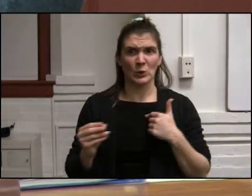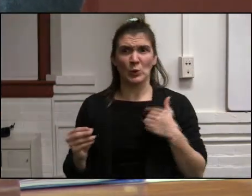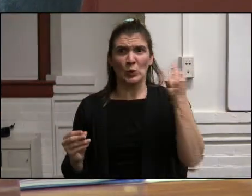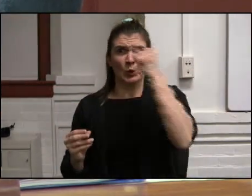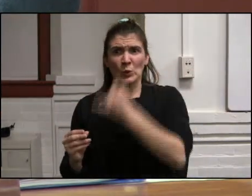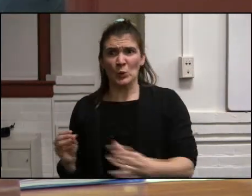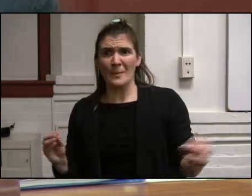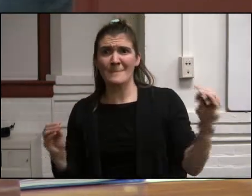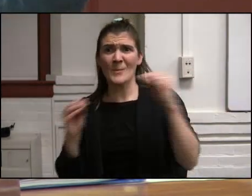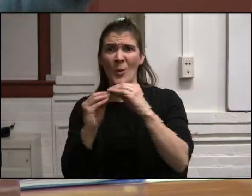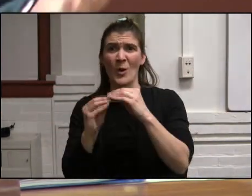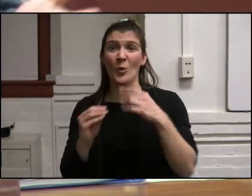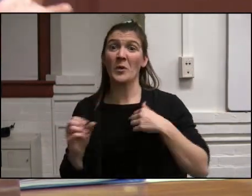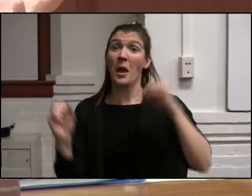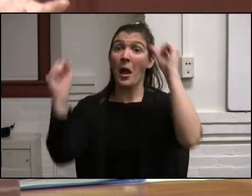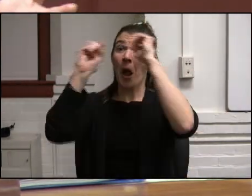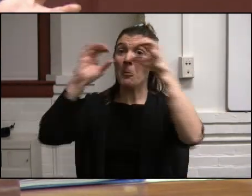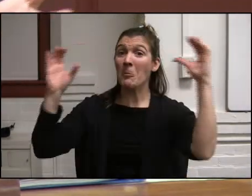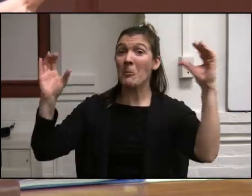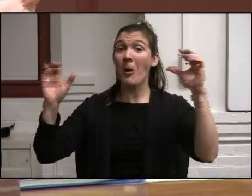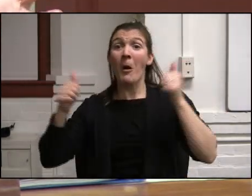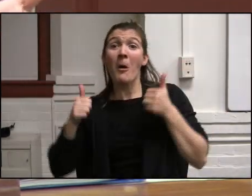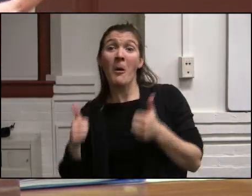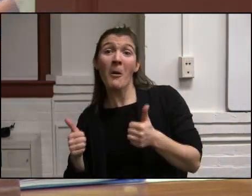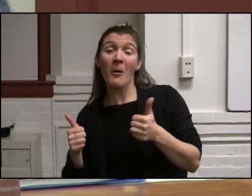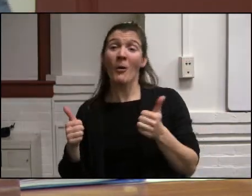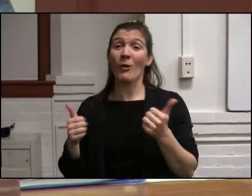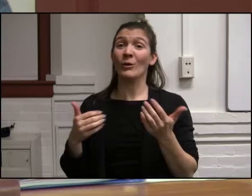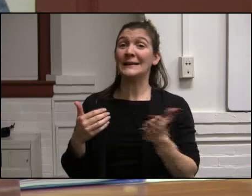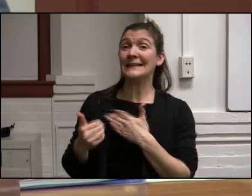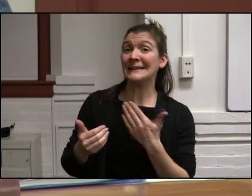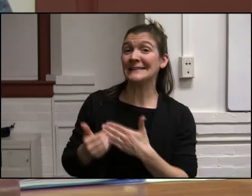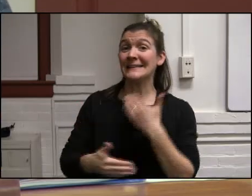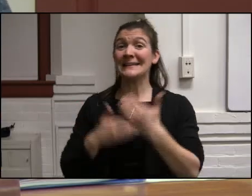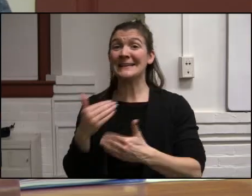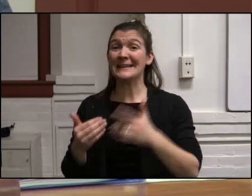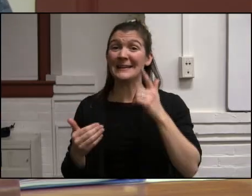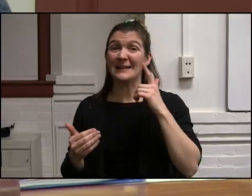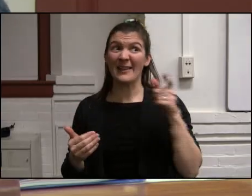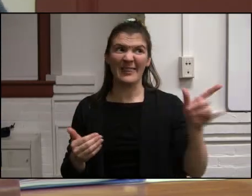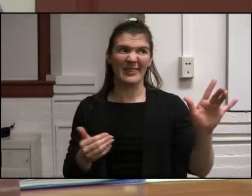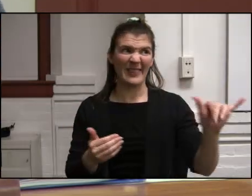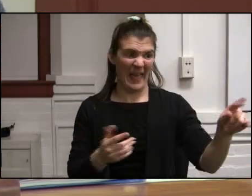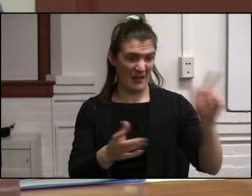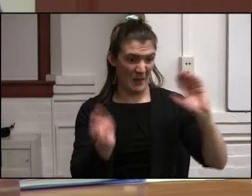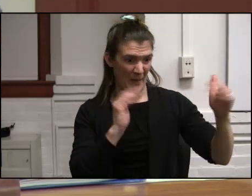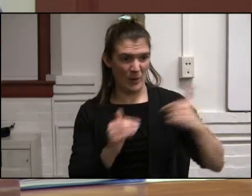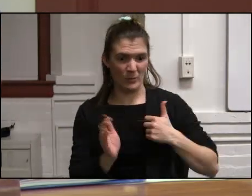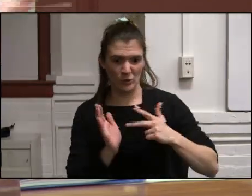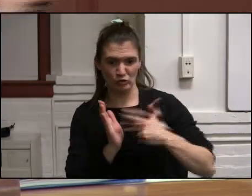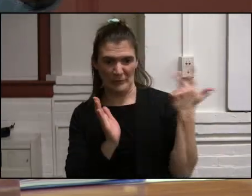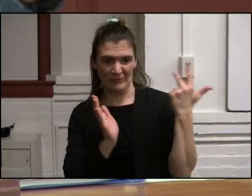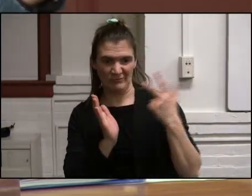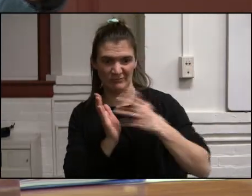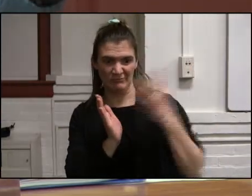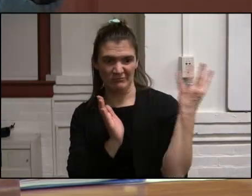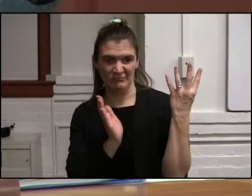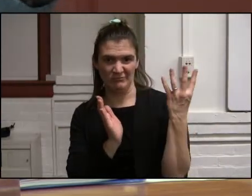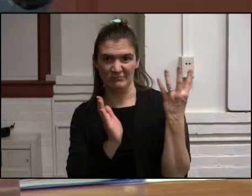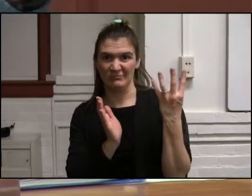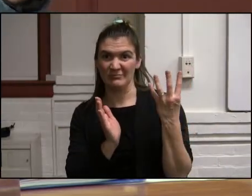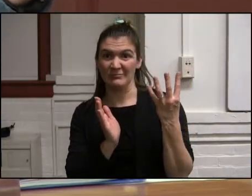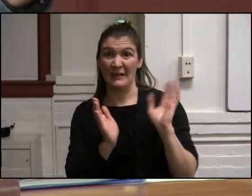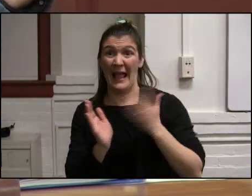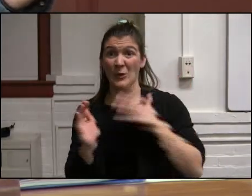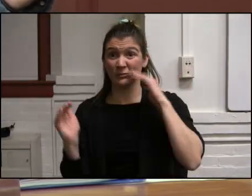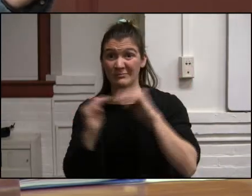project that is presumably at least a couple of times larger than that. You know, maybe it's in the tens of